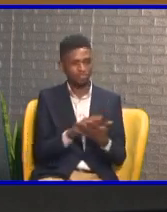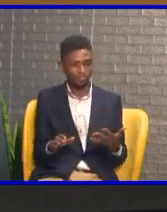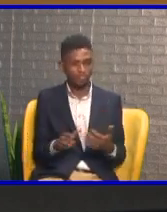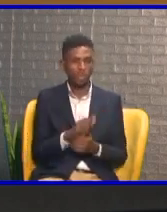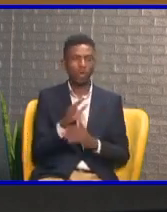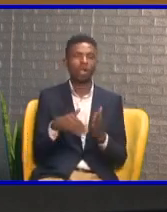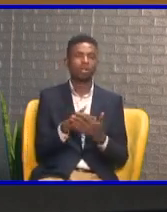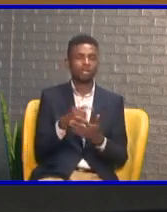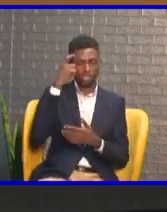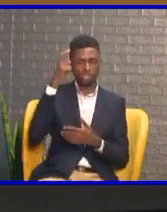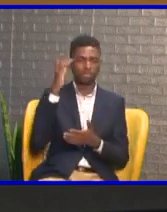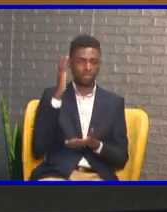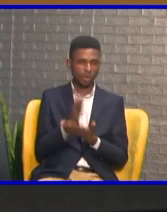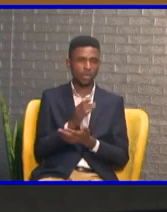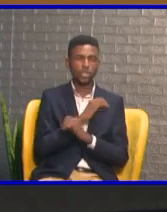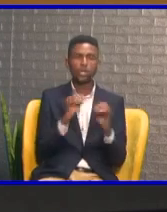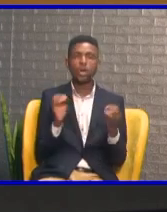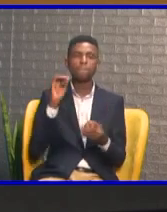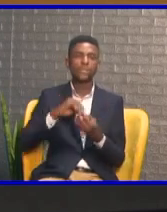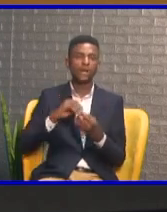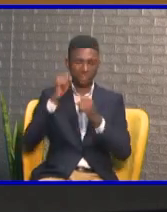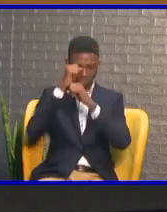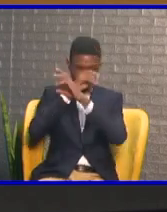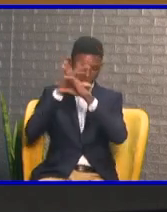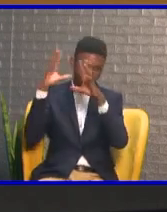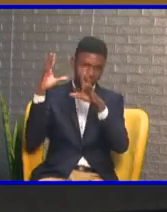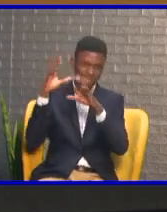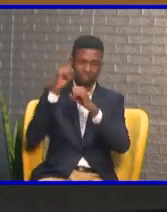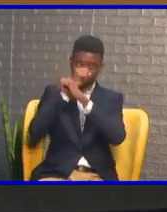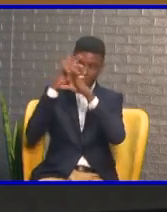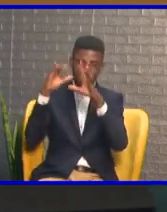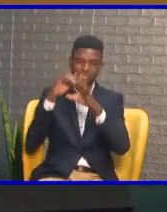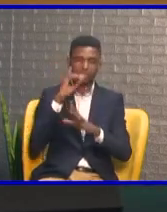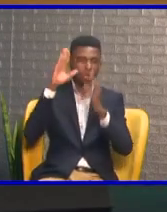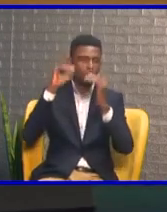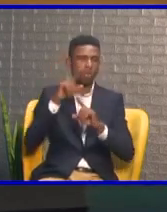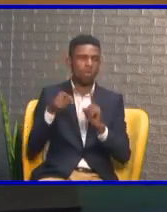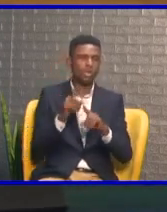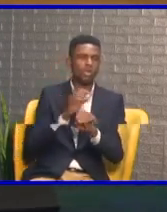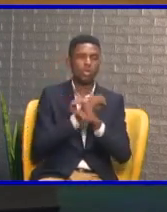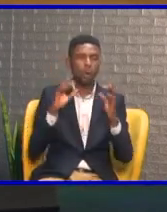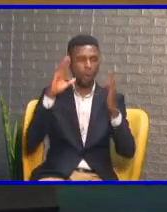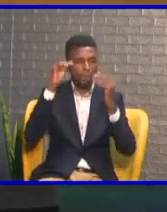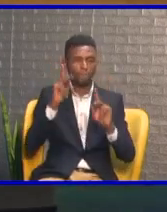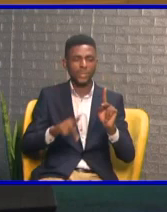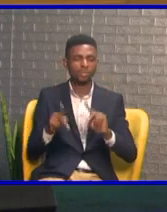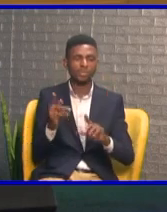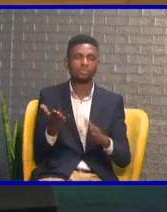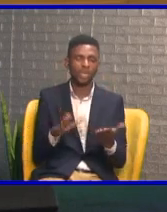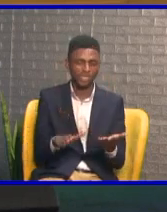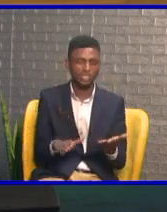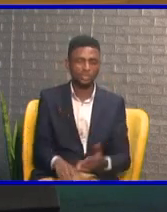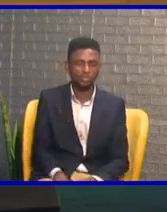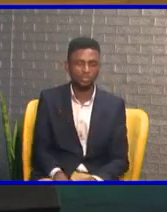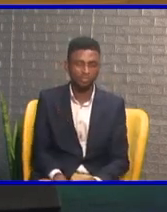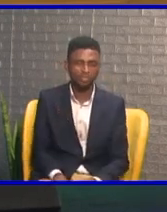stopped. No more imagination. Imagination is hope. Where there's no hope, the people perish. Are you understanding